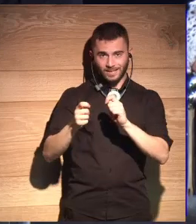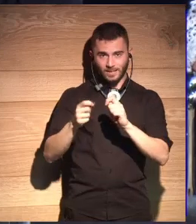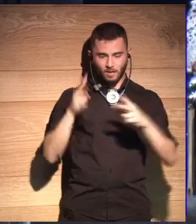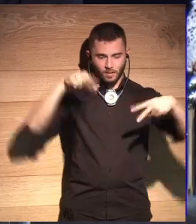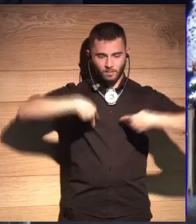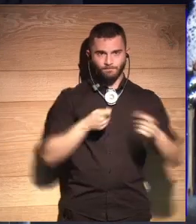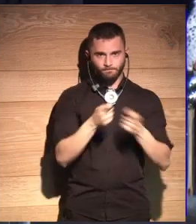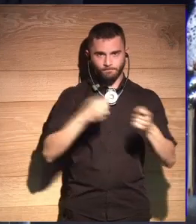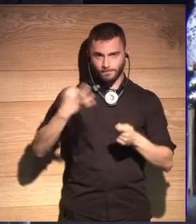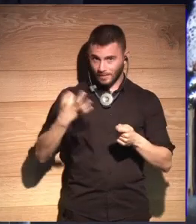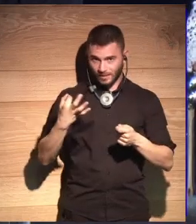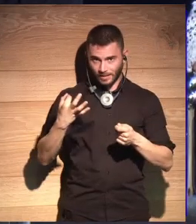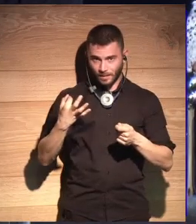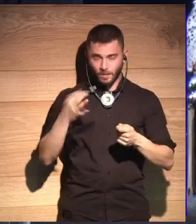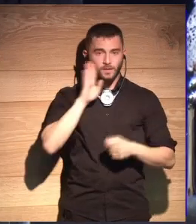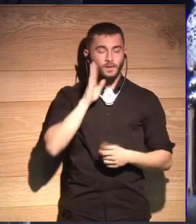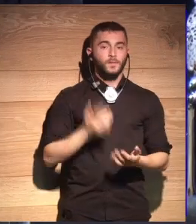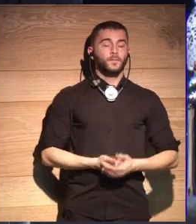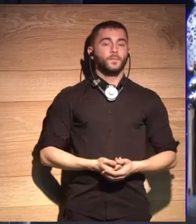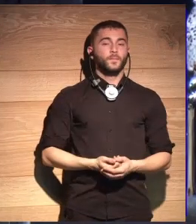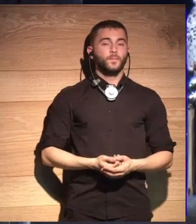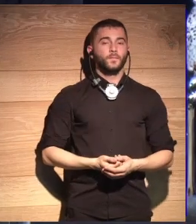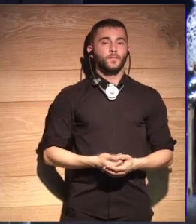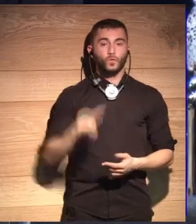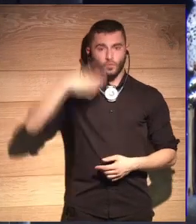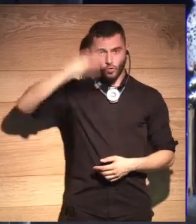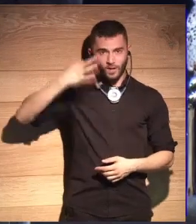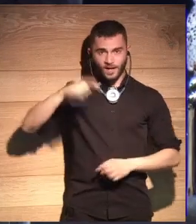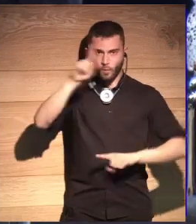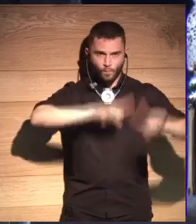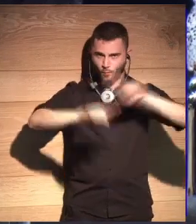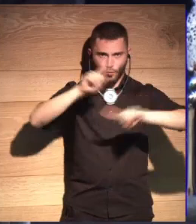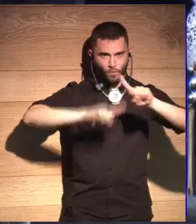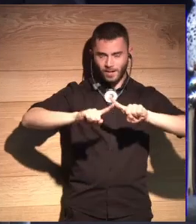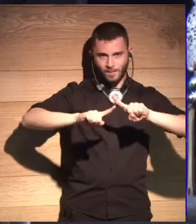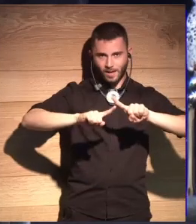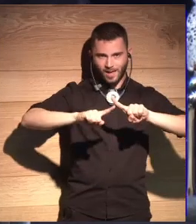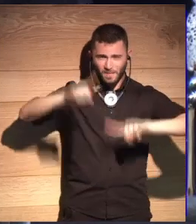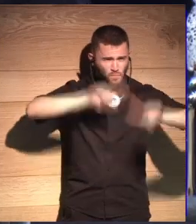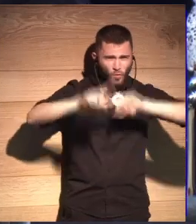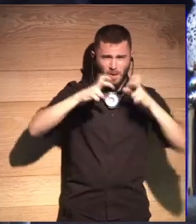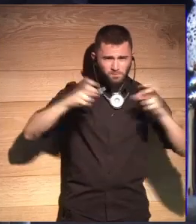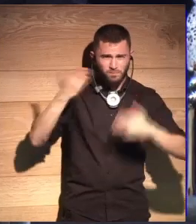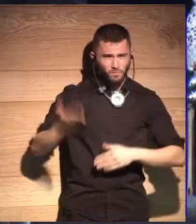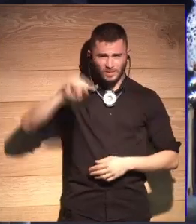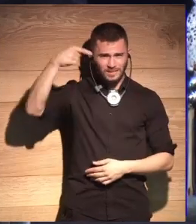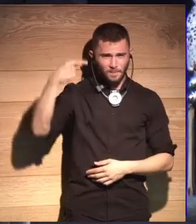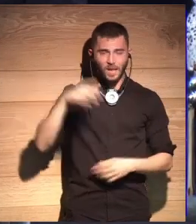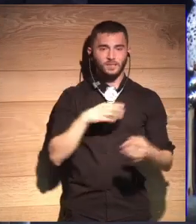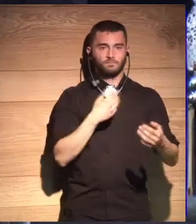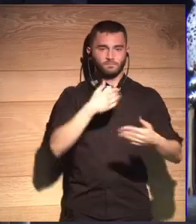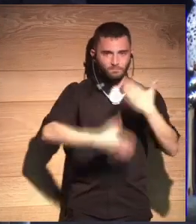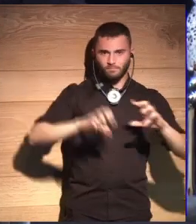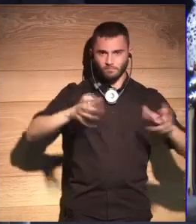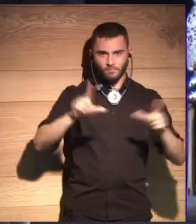saying about the idea that the self-regulation idea, I think the problem lies beyond